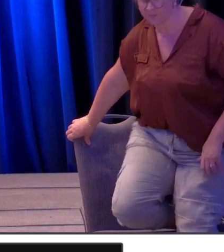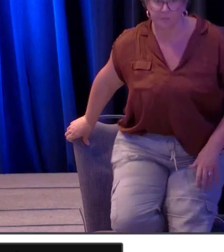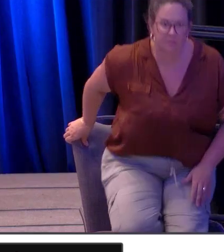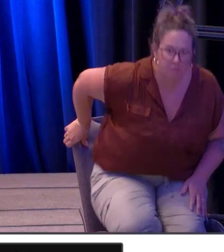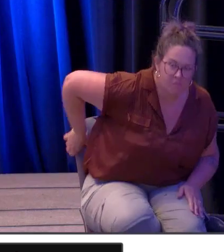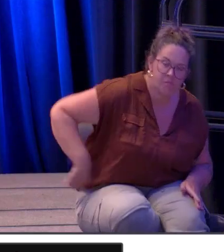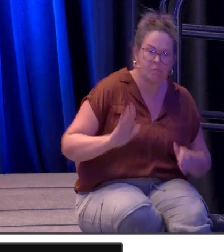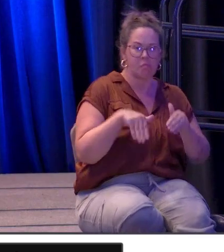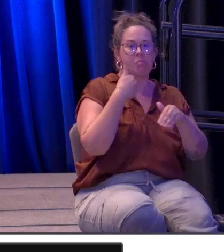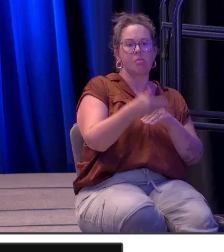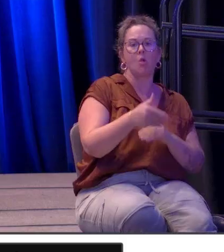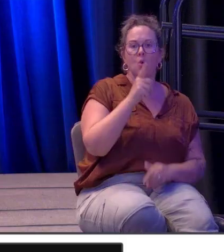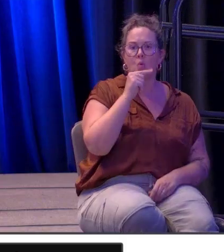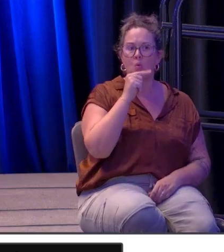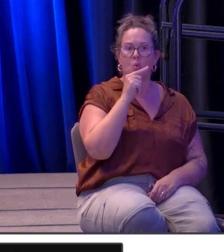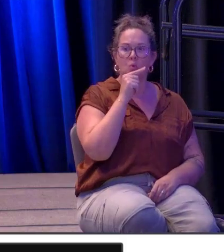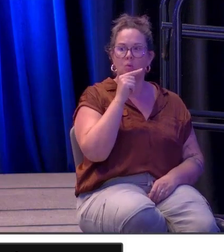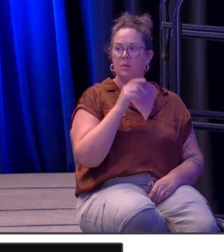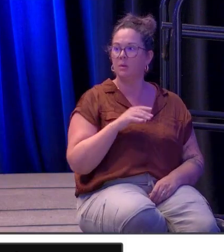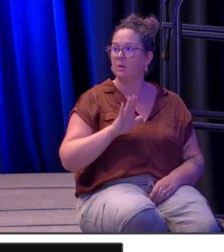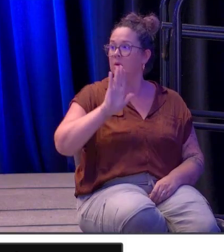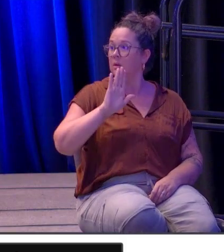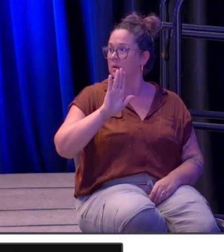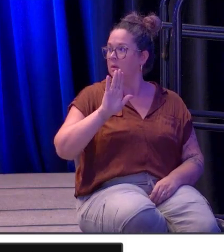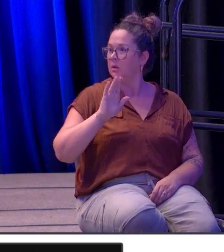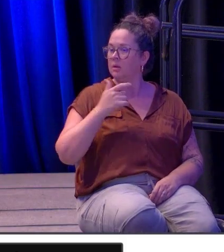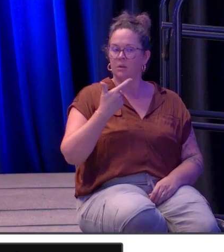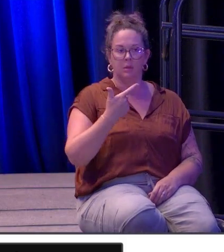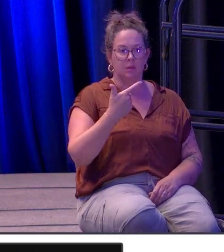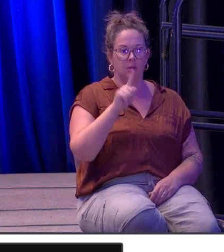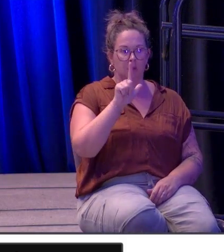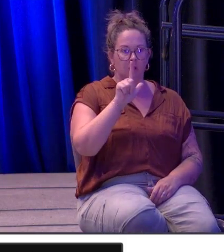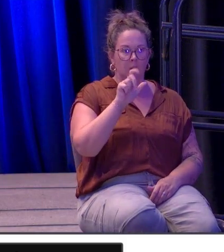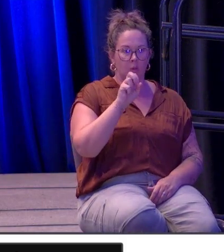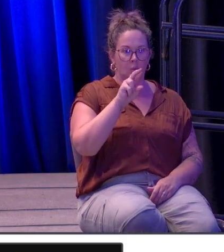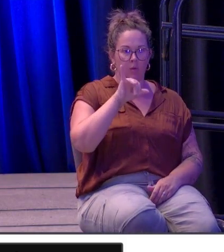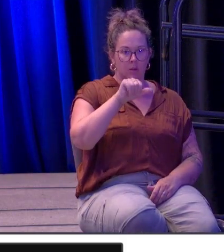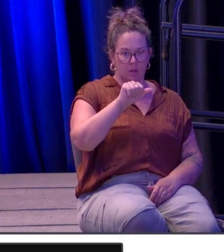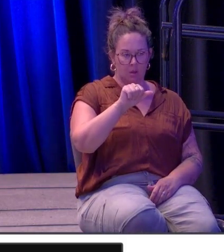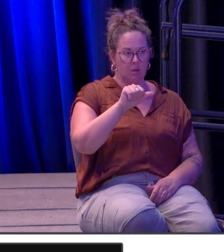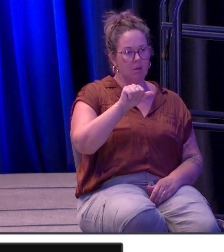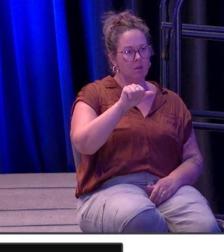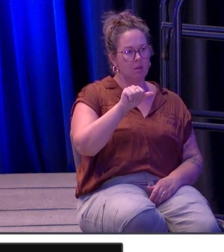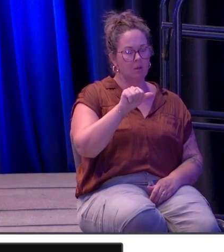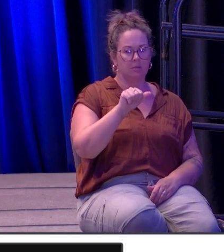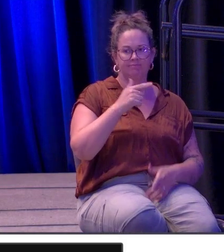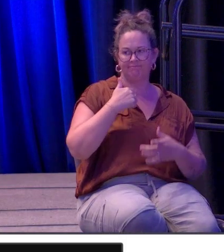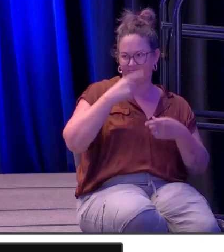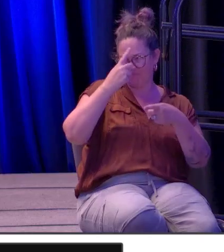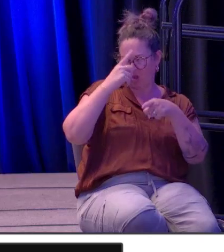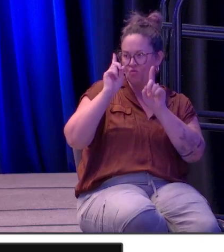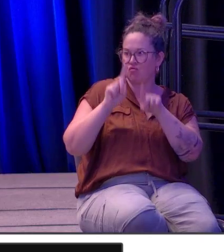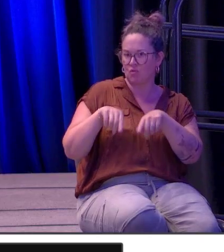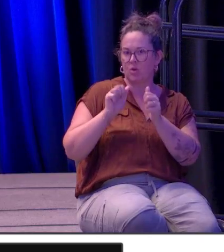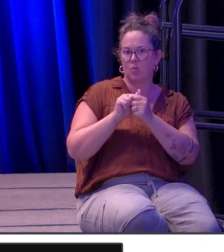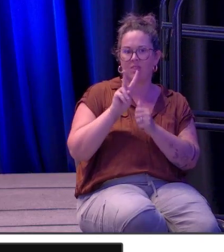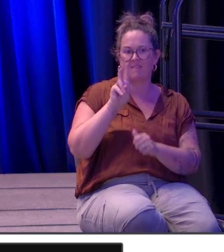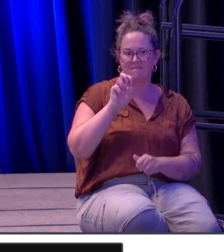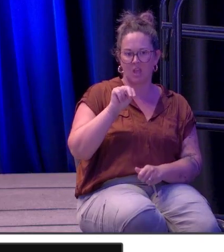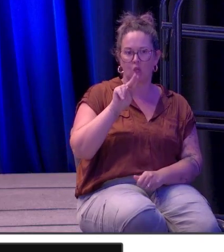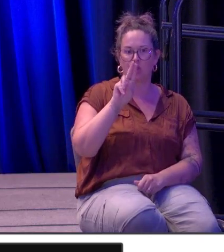Who's next? There we go. Hi, this is Gloria. I would also agree with the venue zone,